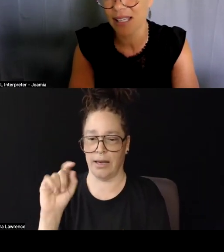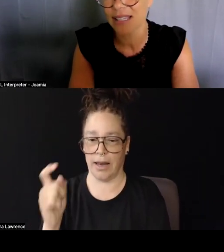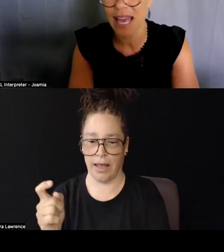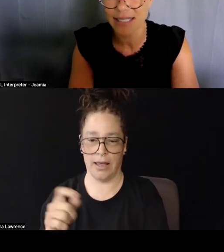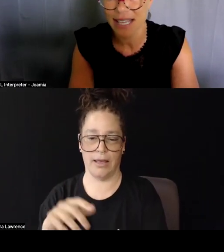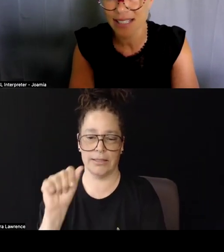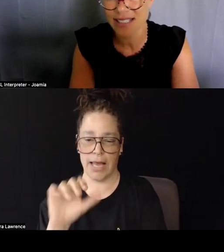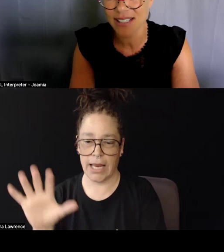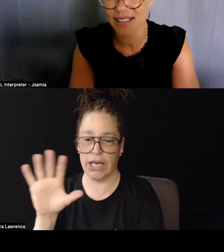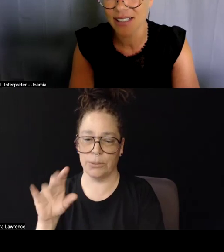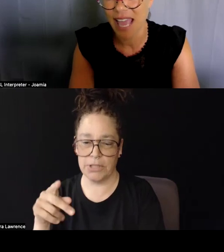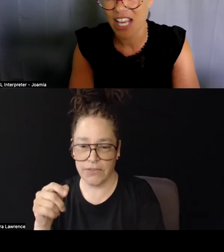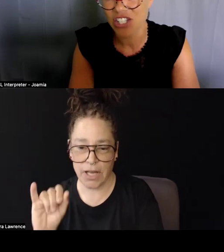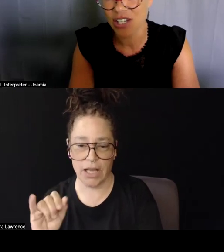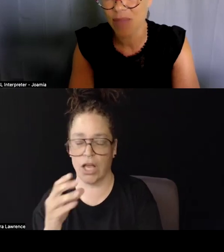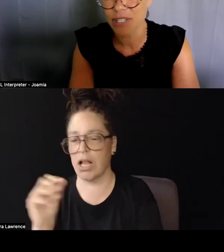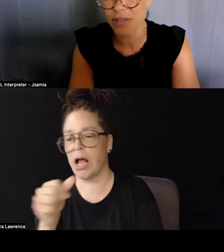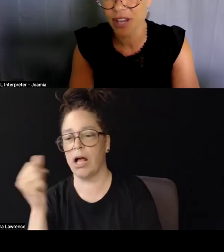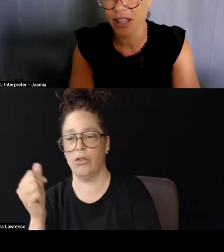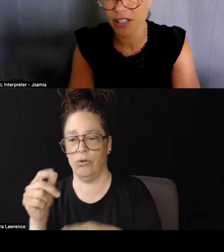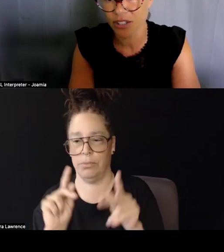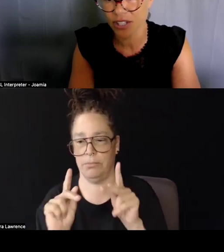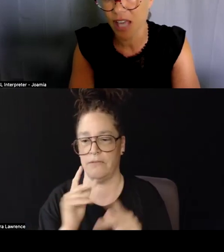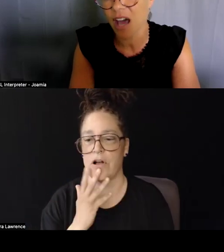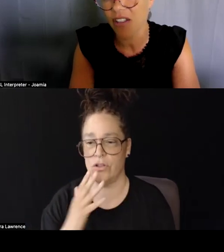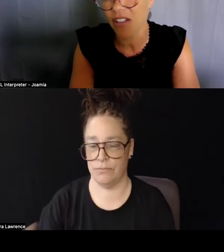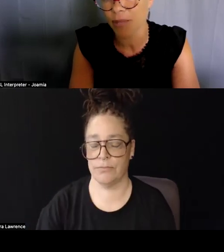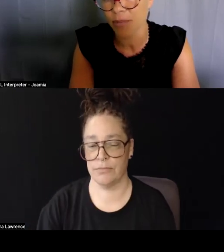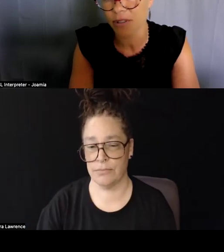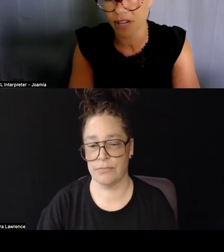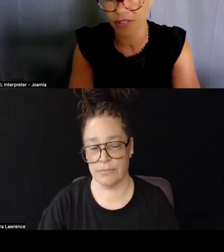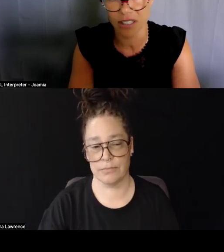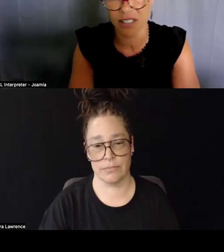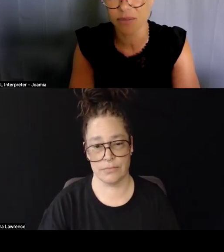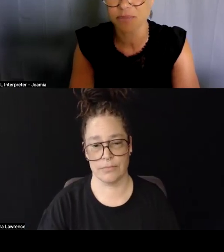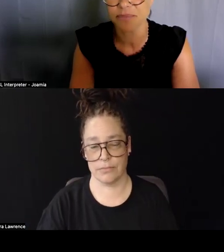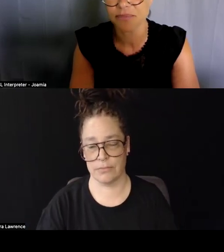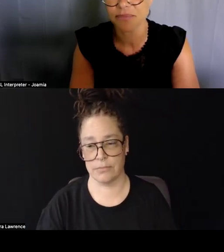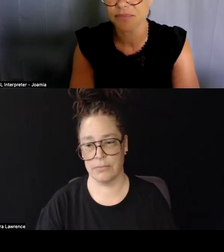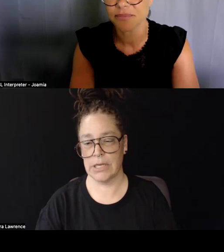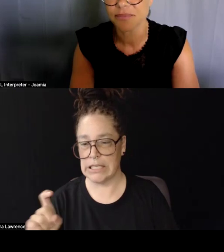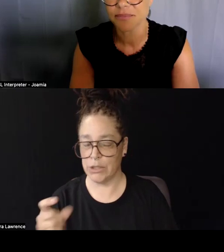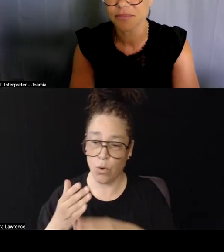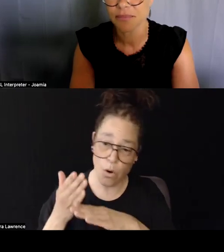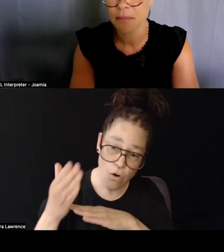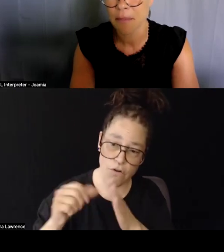Black, Latinx, Asian, and Pacific Islanders, and other people of color.